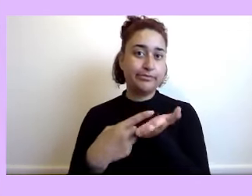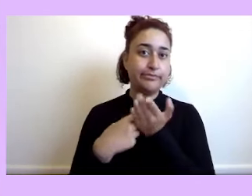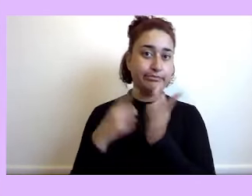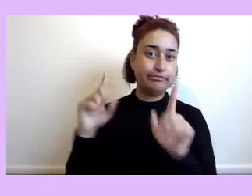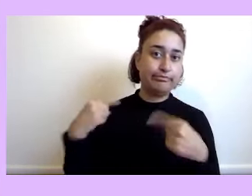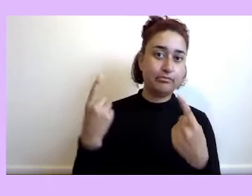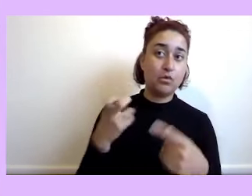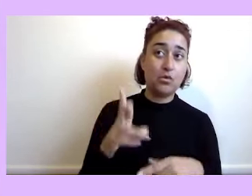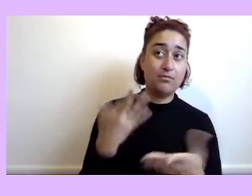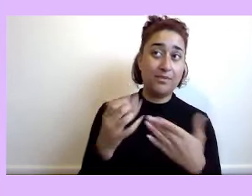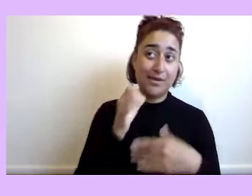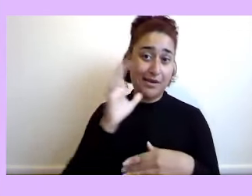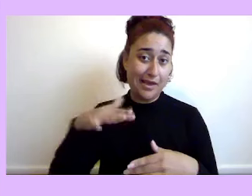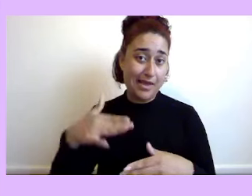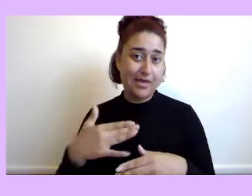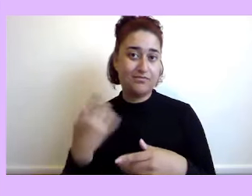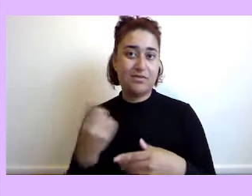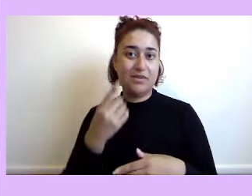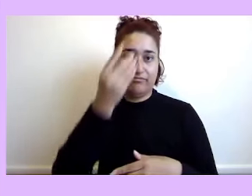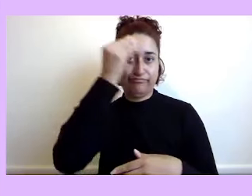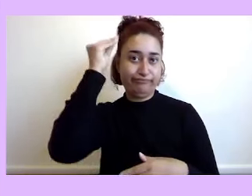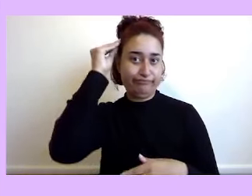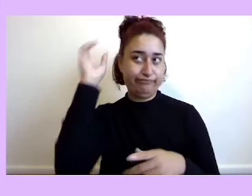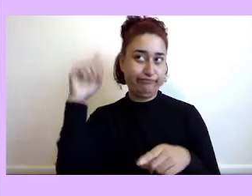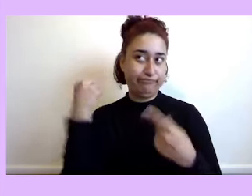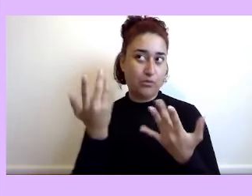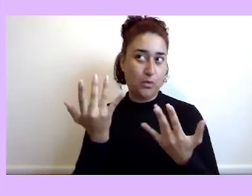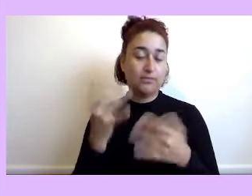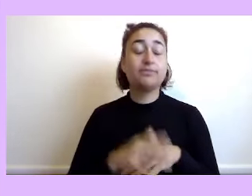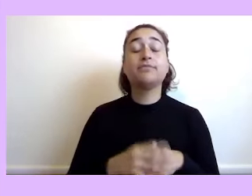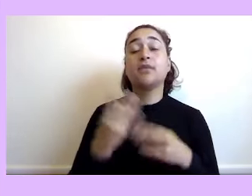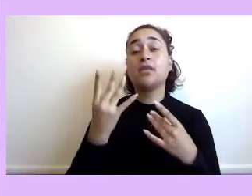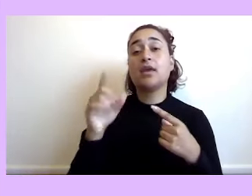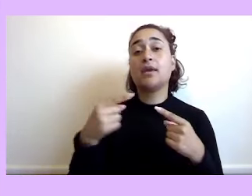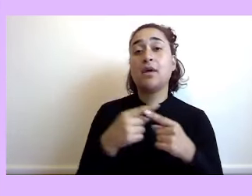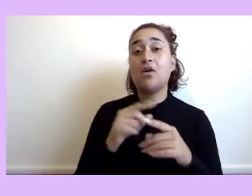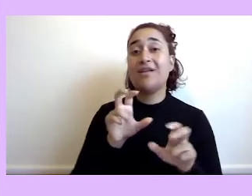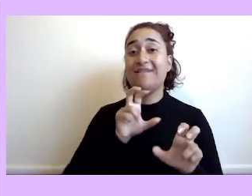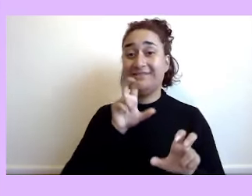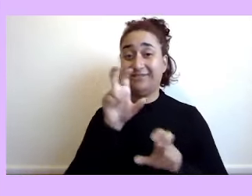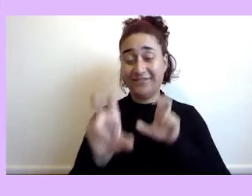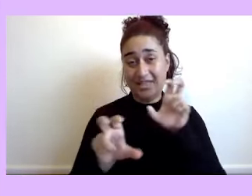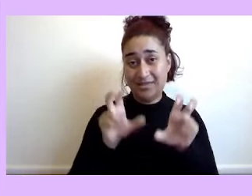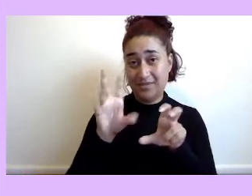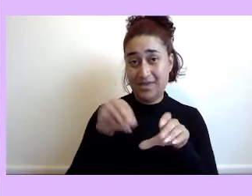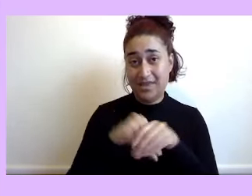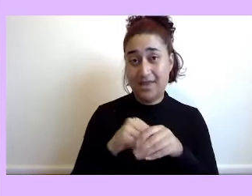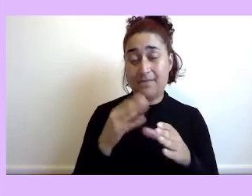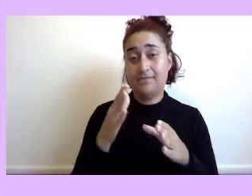not discussed, something in your mind, and thinking about investment in public art making,